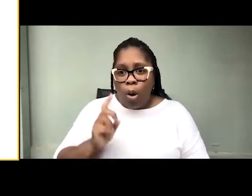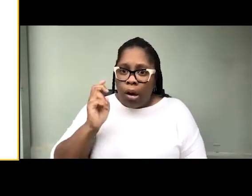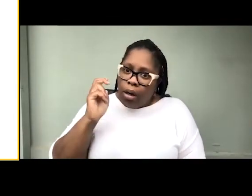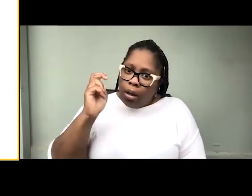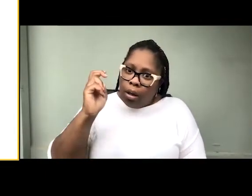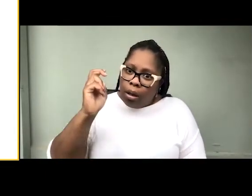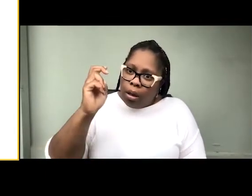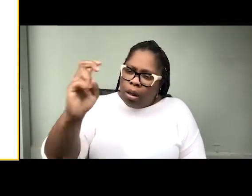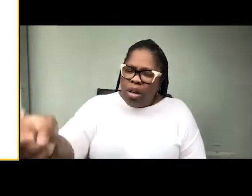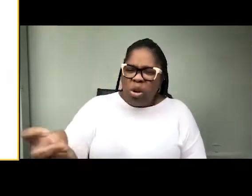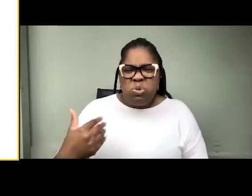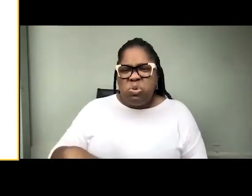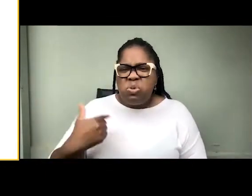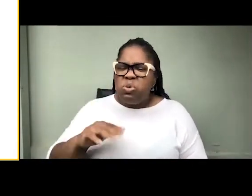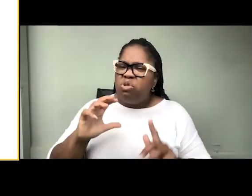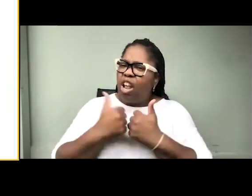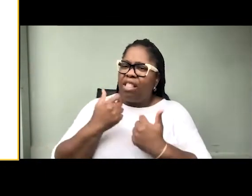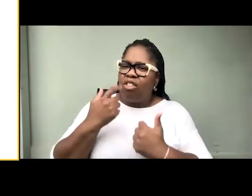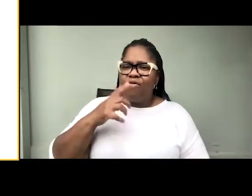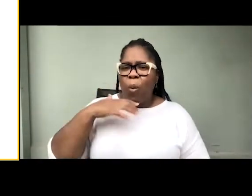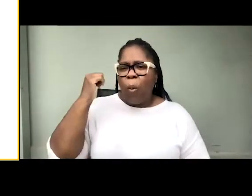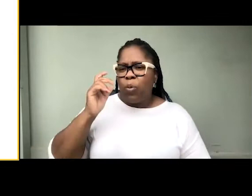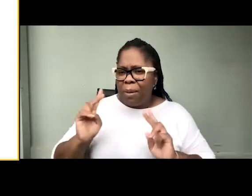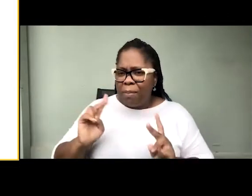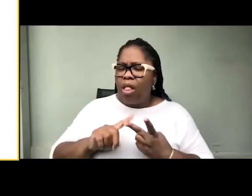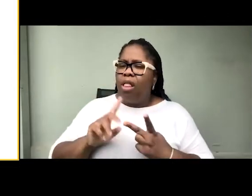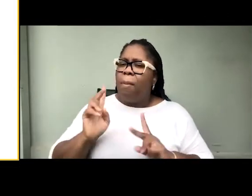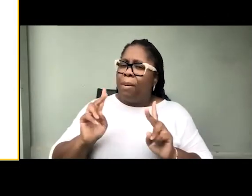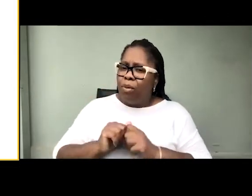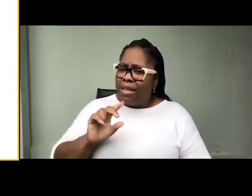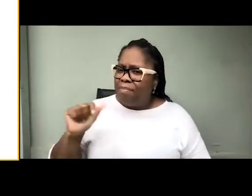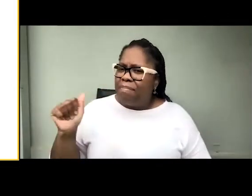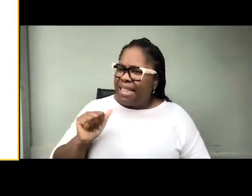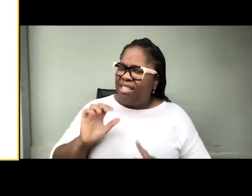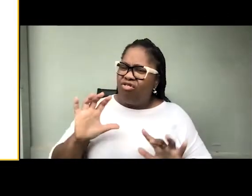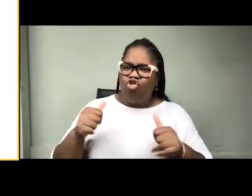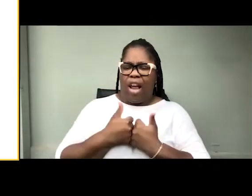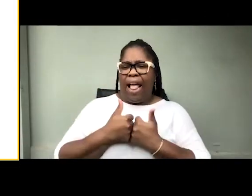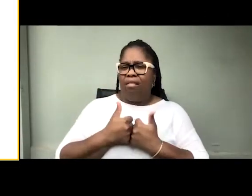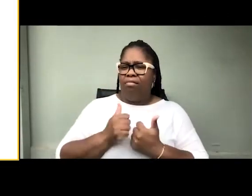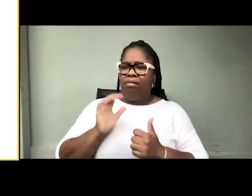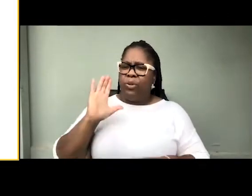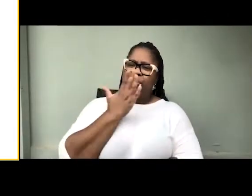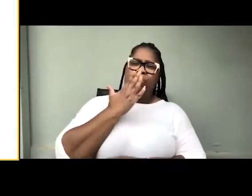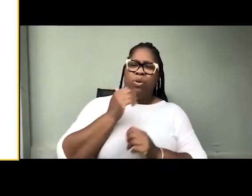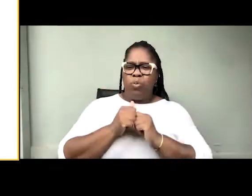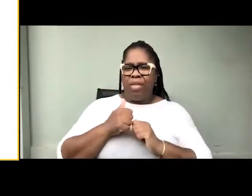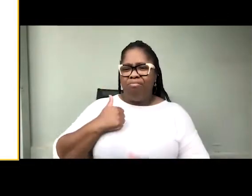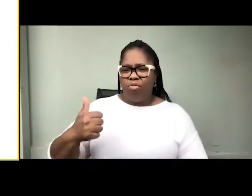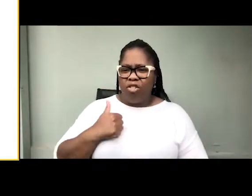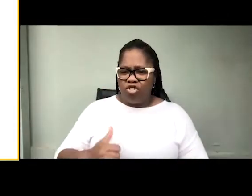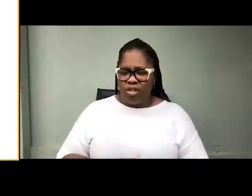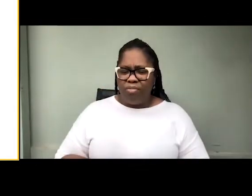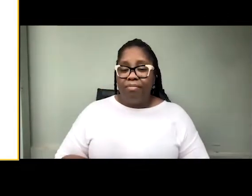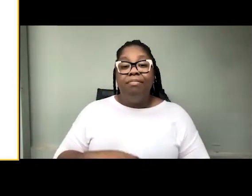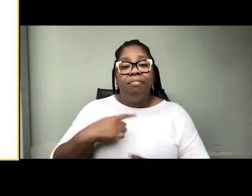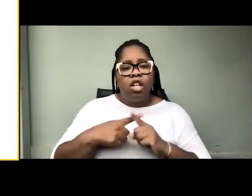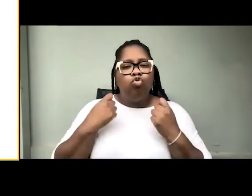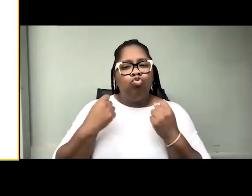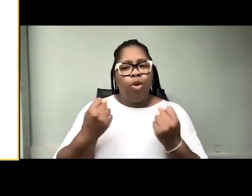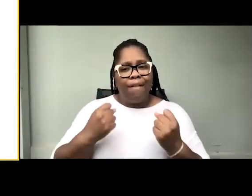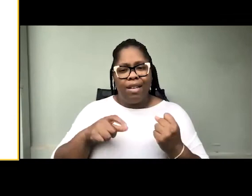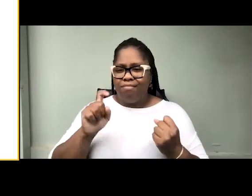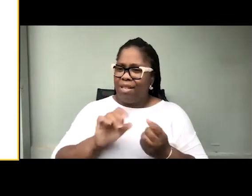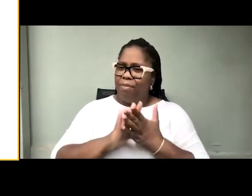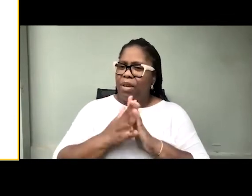lot of challenges that adults, older adults, and people with disabilities face when trying to use public transit. We also want to make driving safer, and we want to